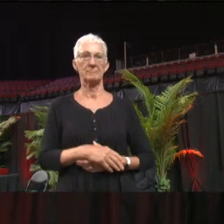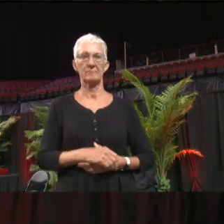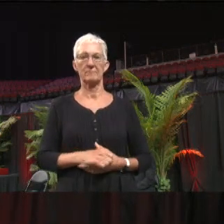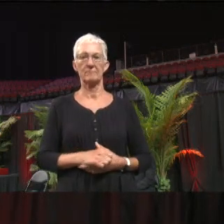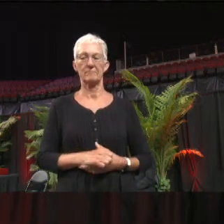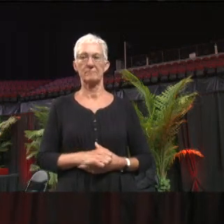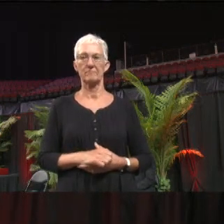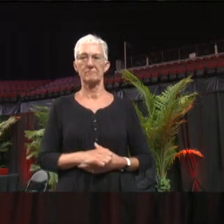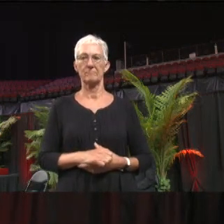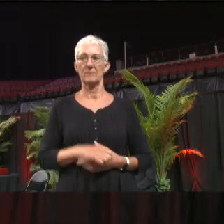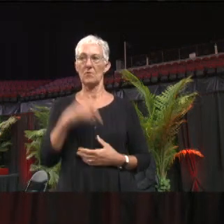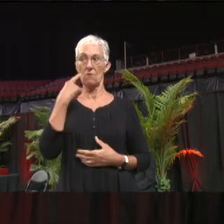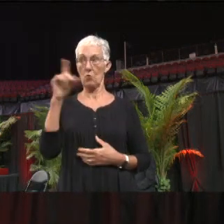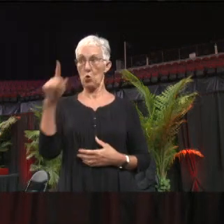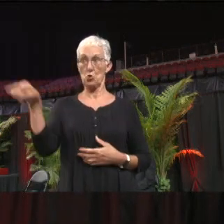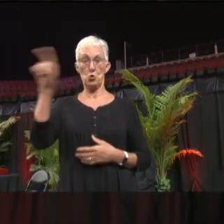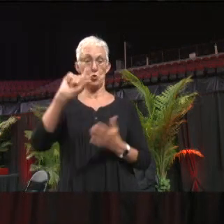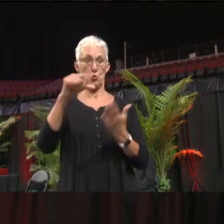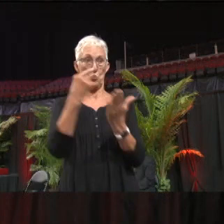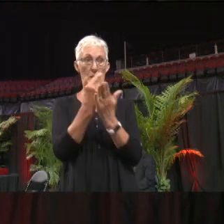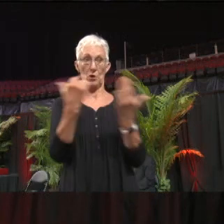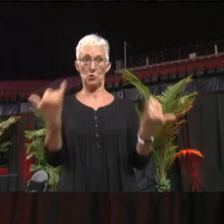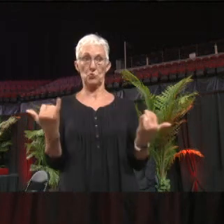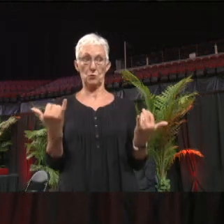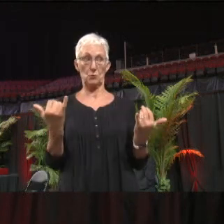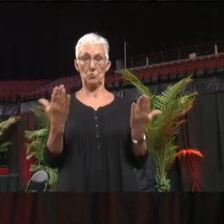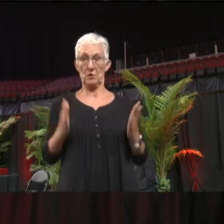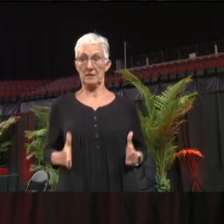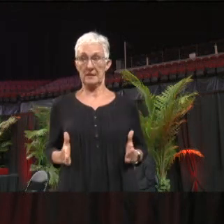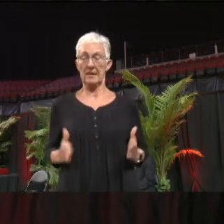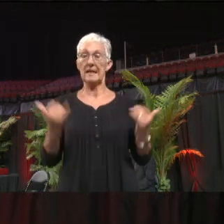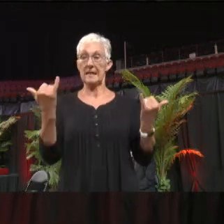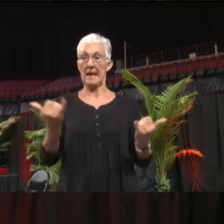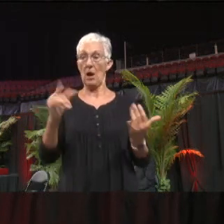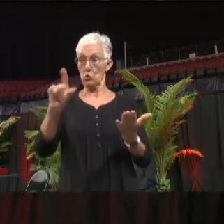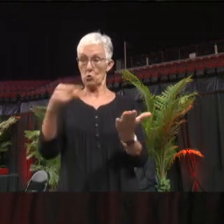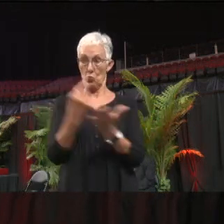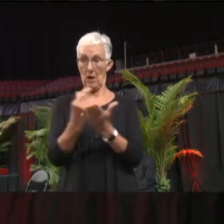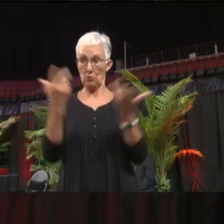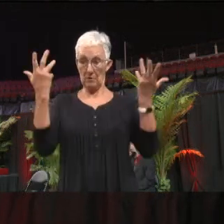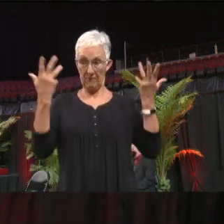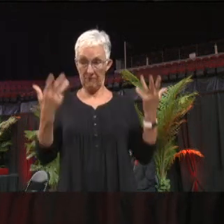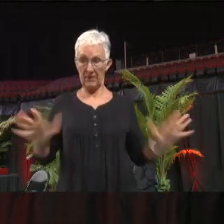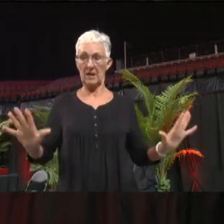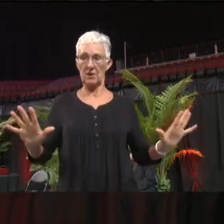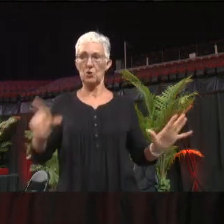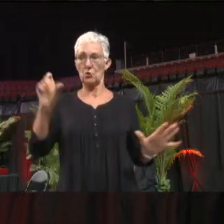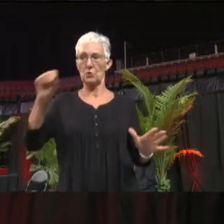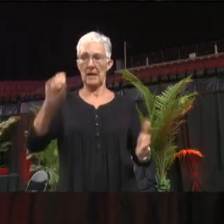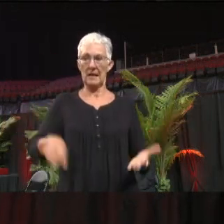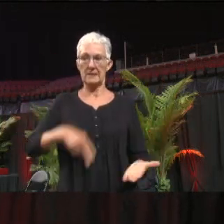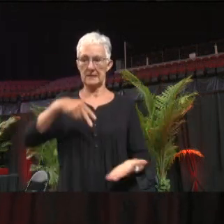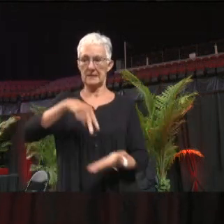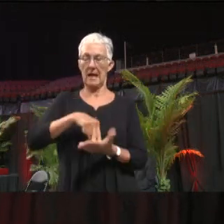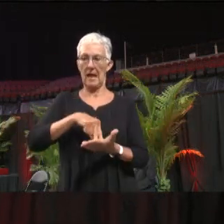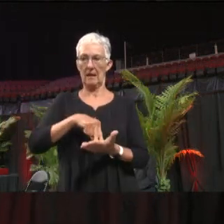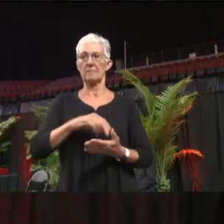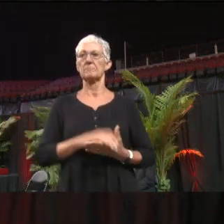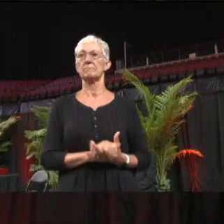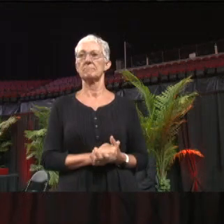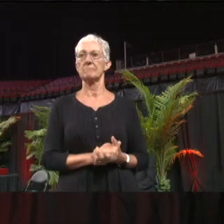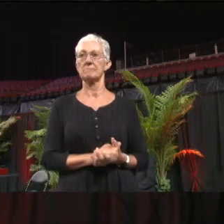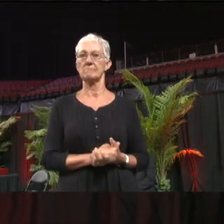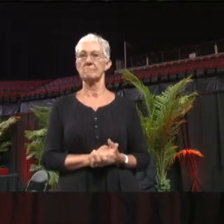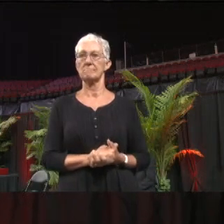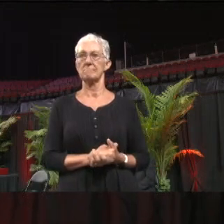To the graduates, now as a sign of your graduation from Lincoln High School, will you please stand